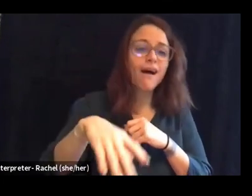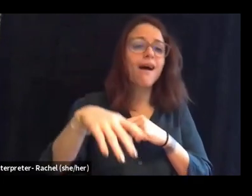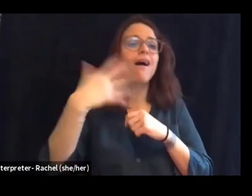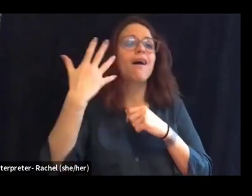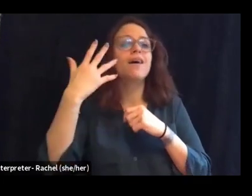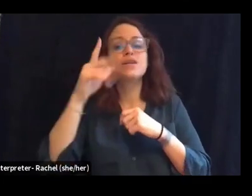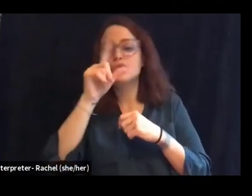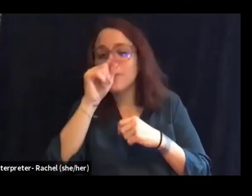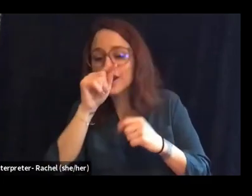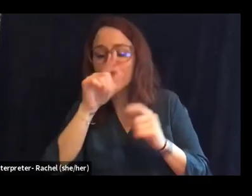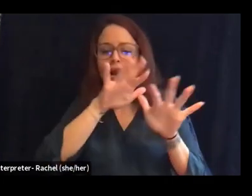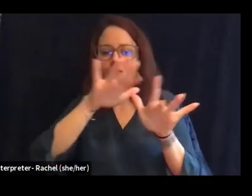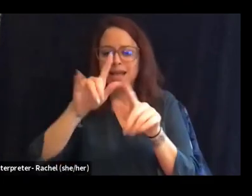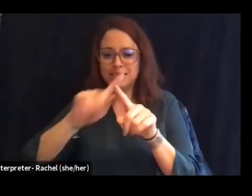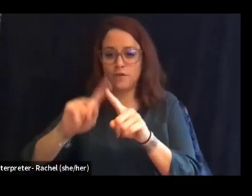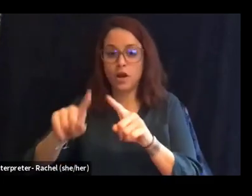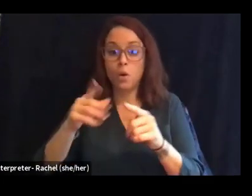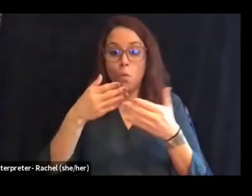we can create